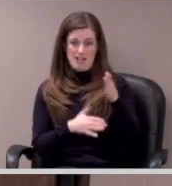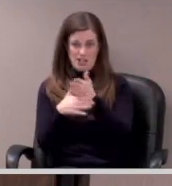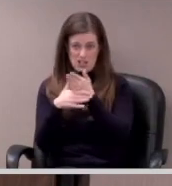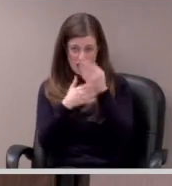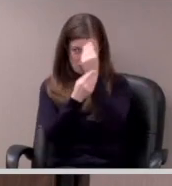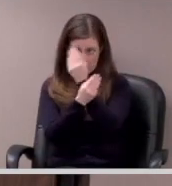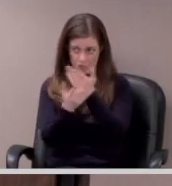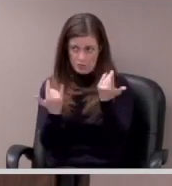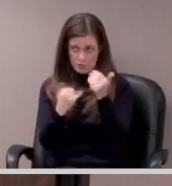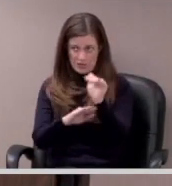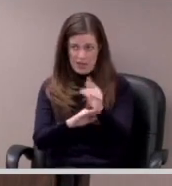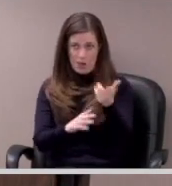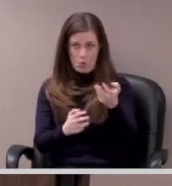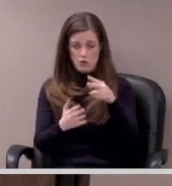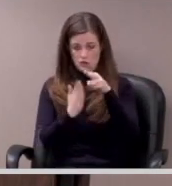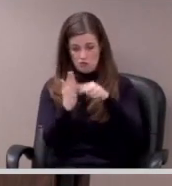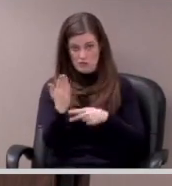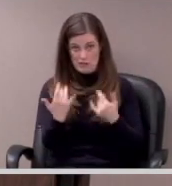I would like to read it to you now.